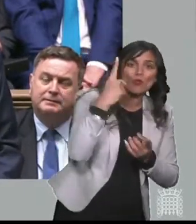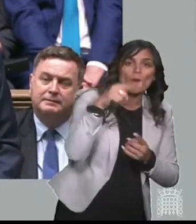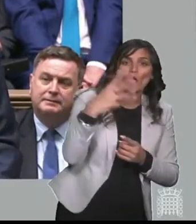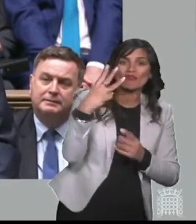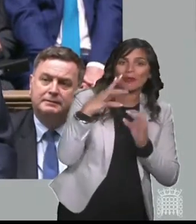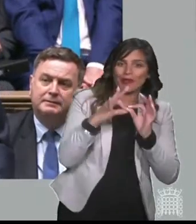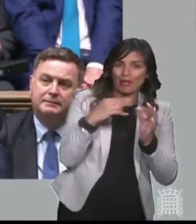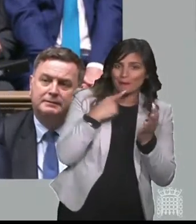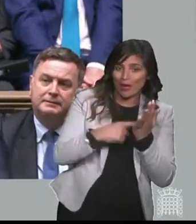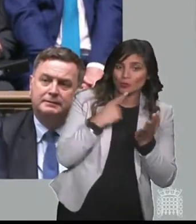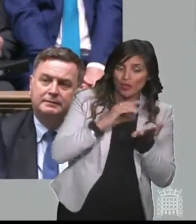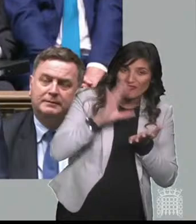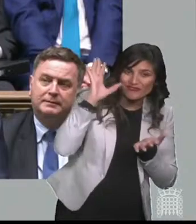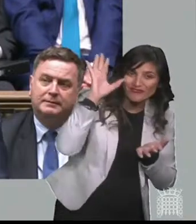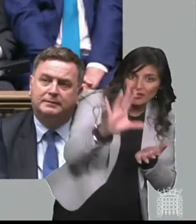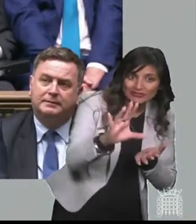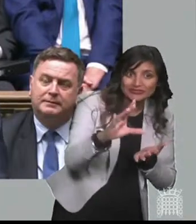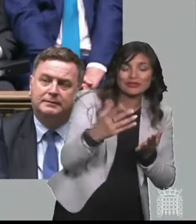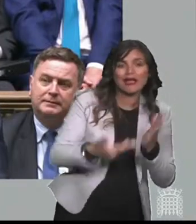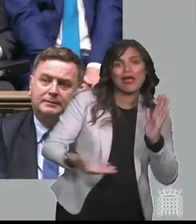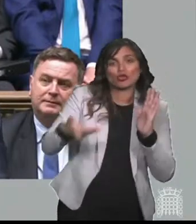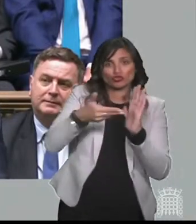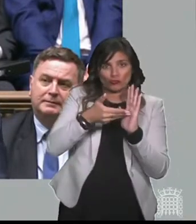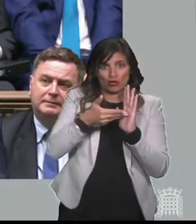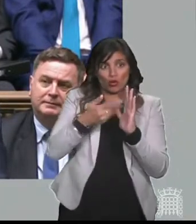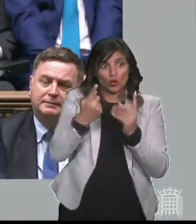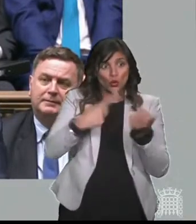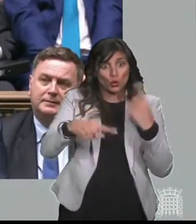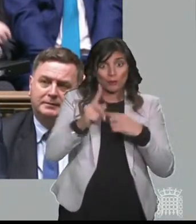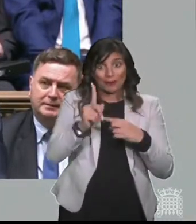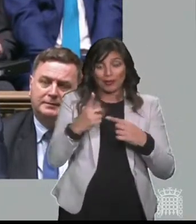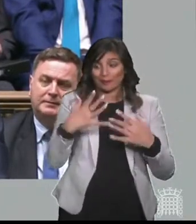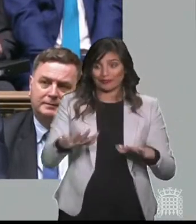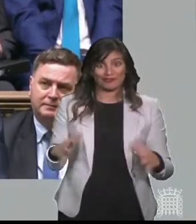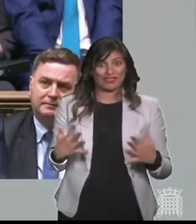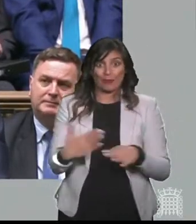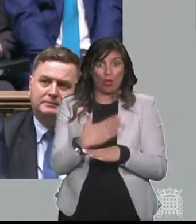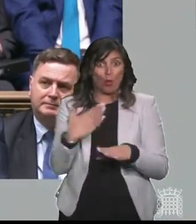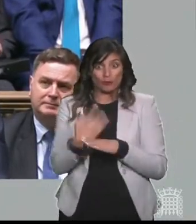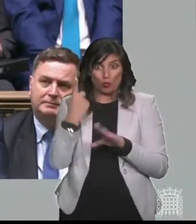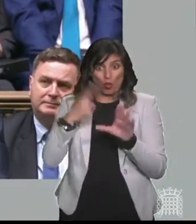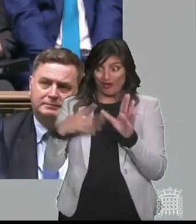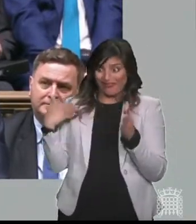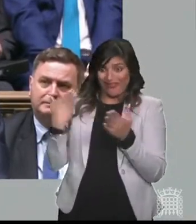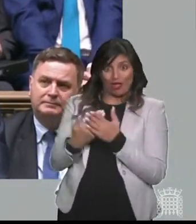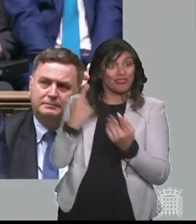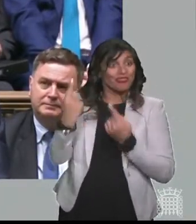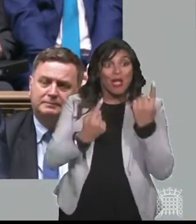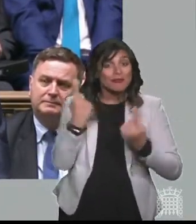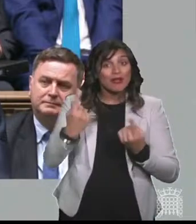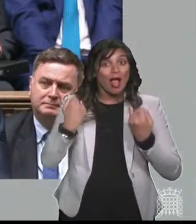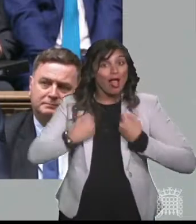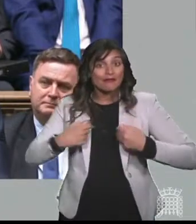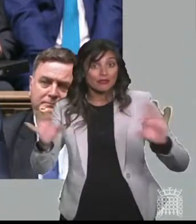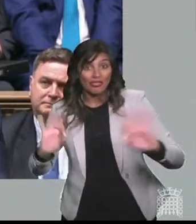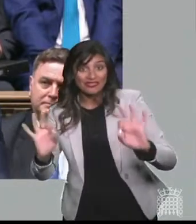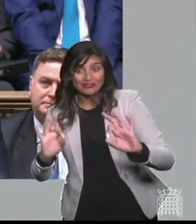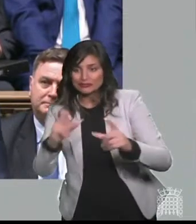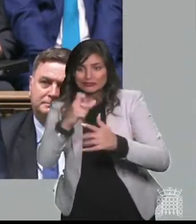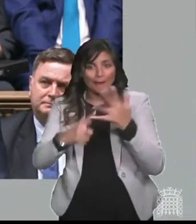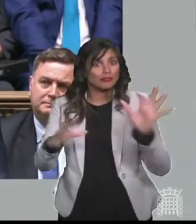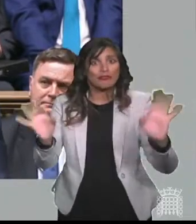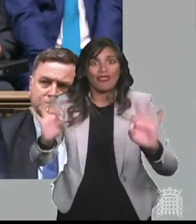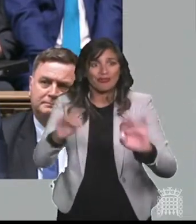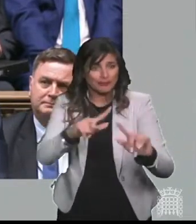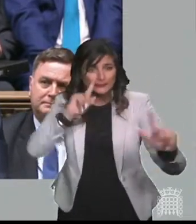the 300,000 people who've been unemployed for over a year without any sickness or disability. But we will